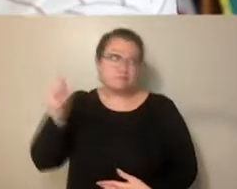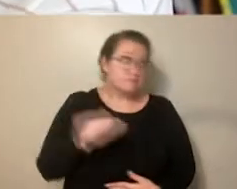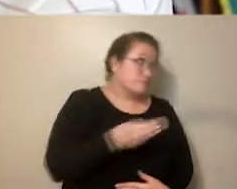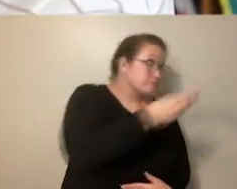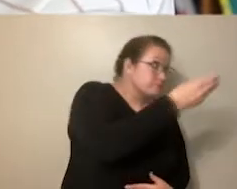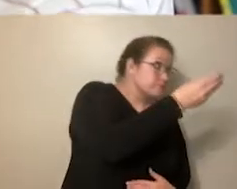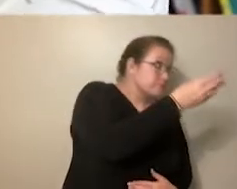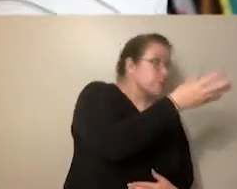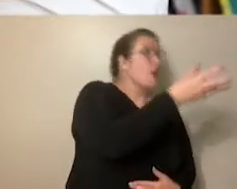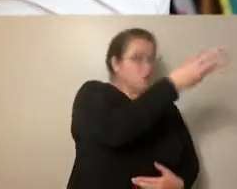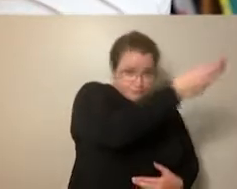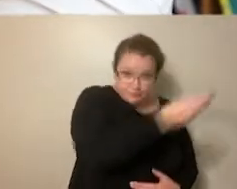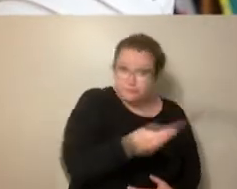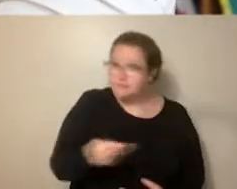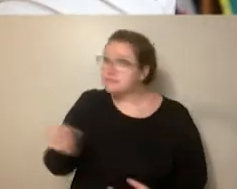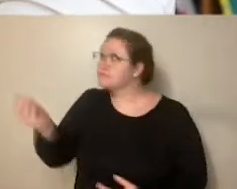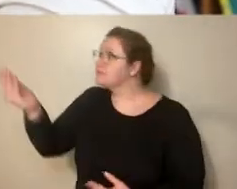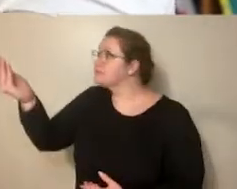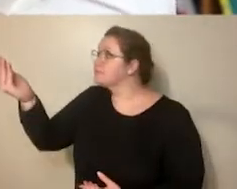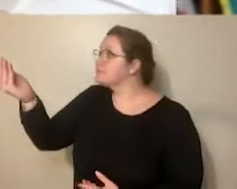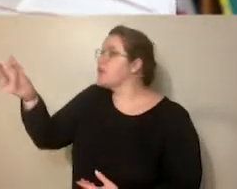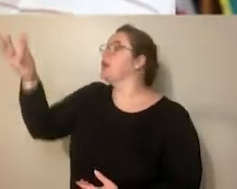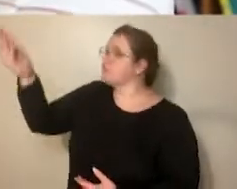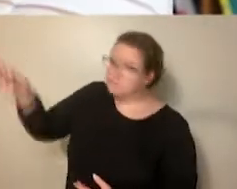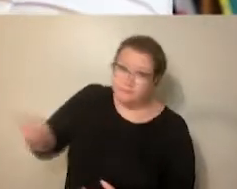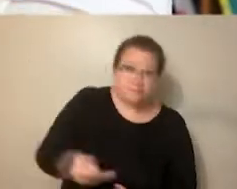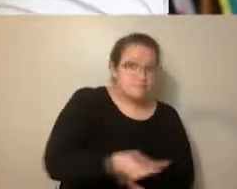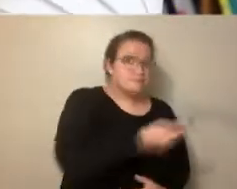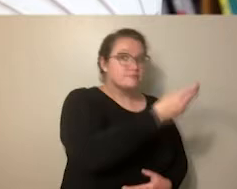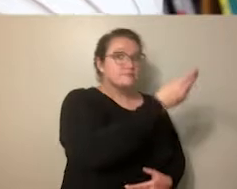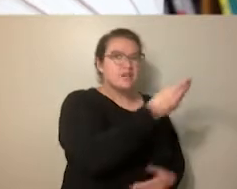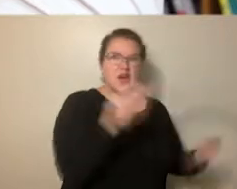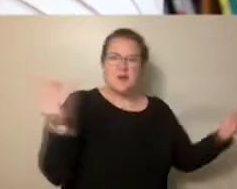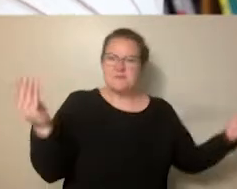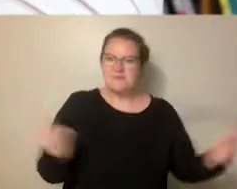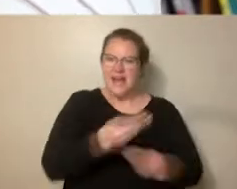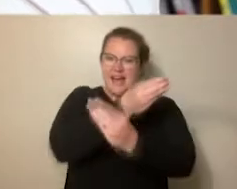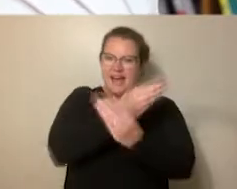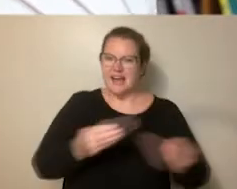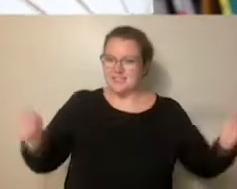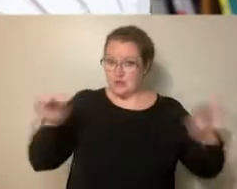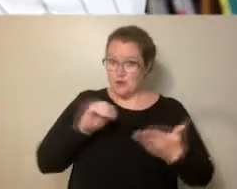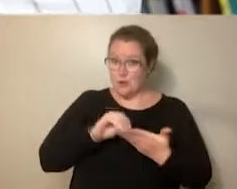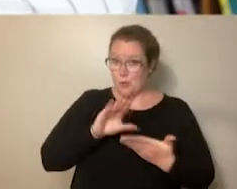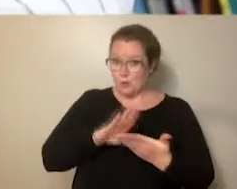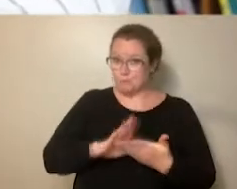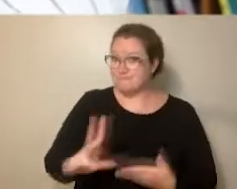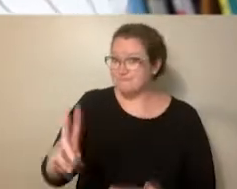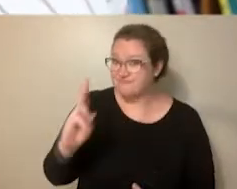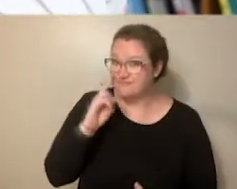to the cows to give them an ultimatum. Let's see what's going to happen, guys.